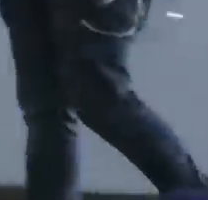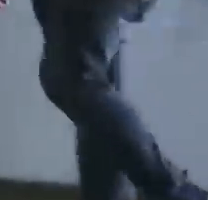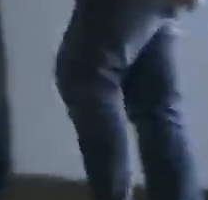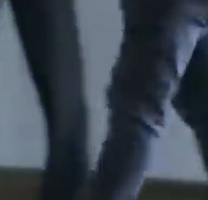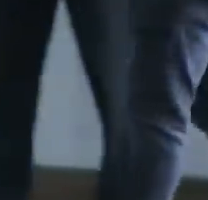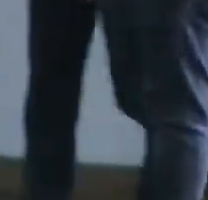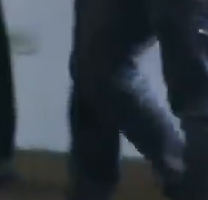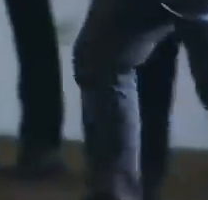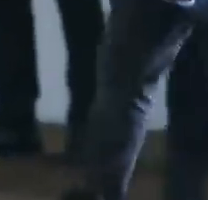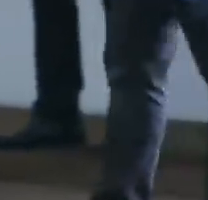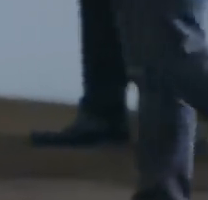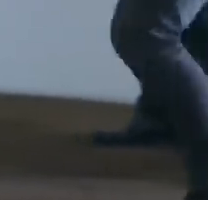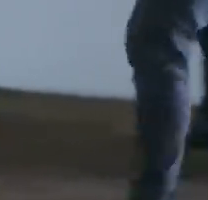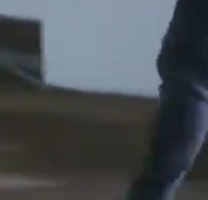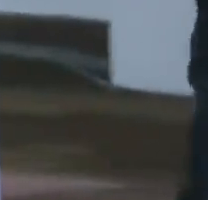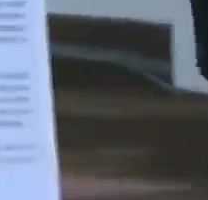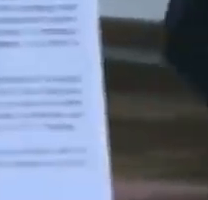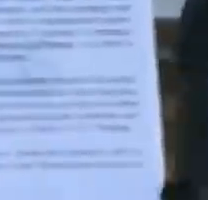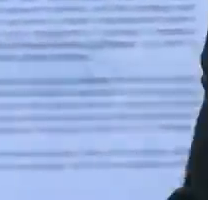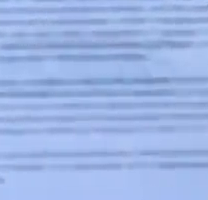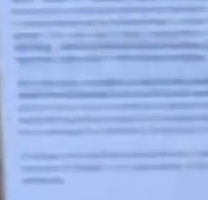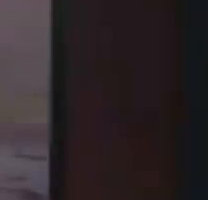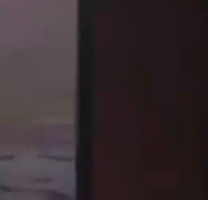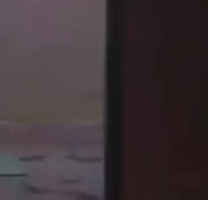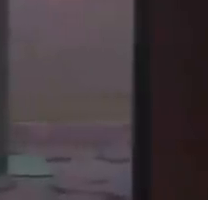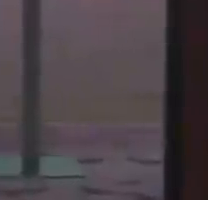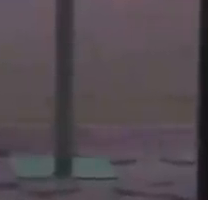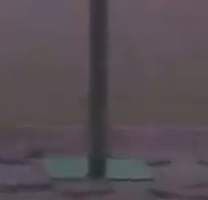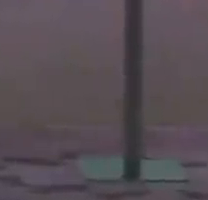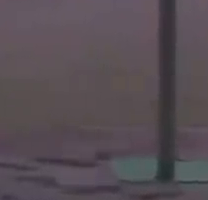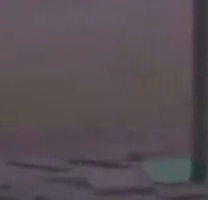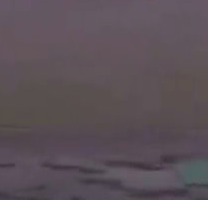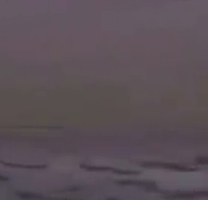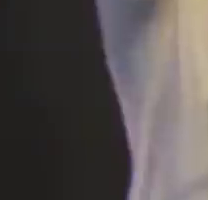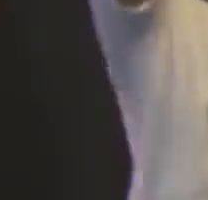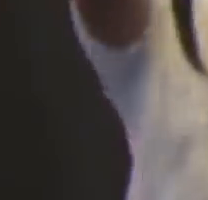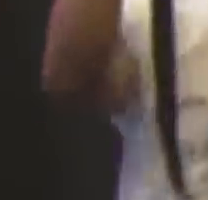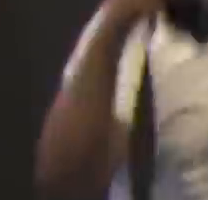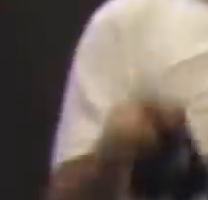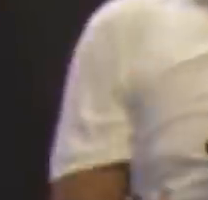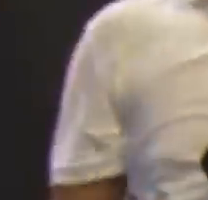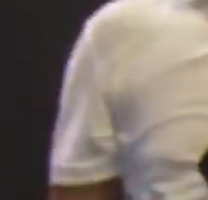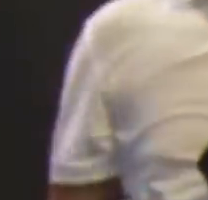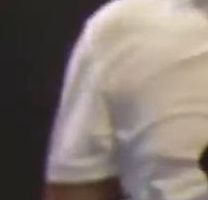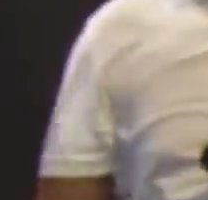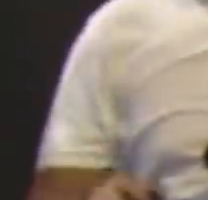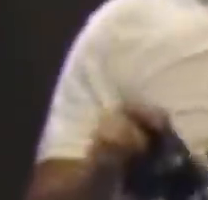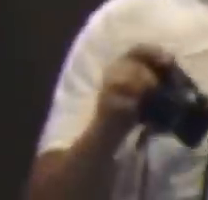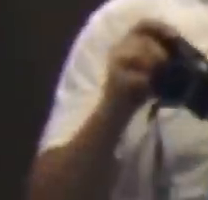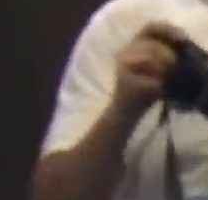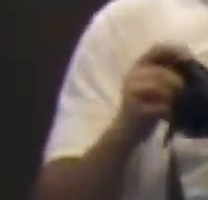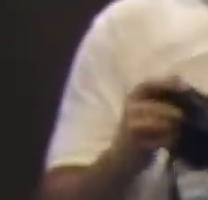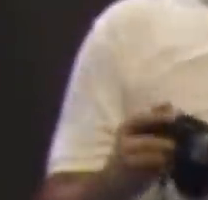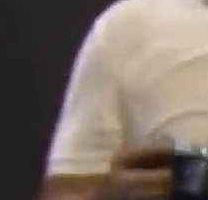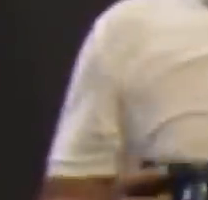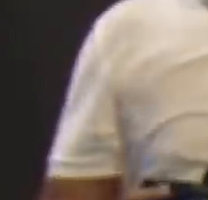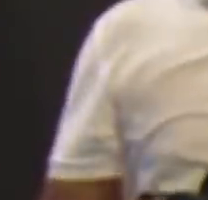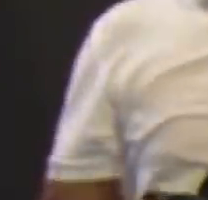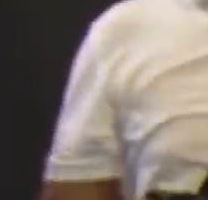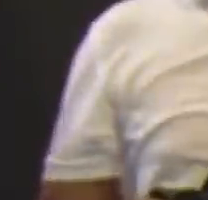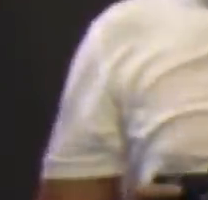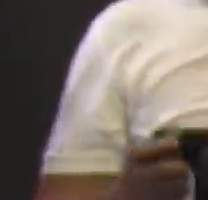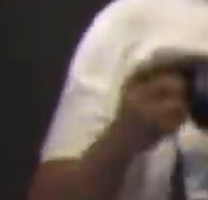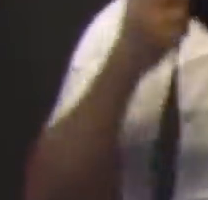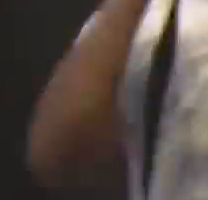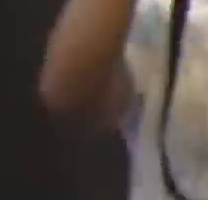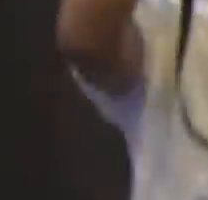possible move to adopt Sara Duterte Carpio, mayor of Davao City, and former Senator Bongbong Marcos as a presidential or as a standard